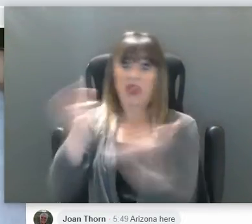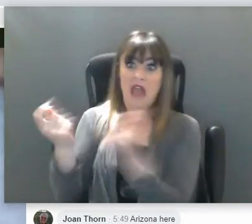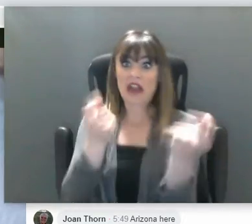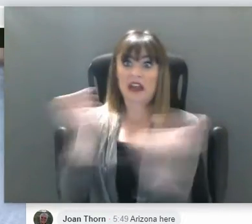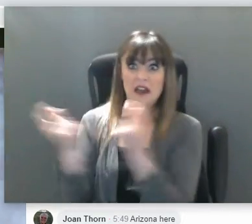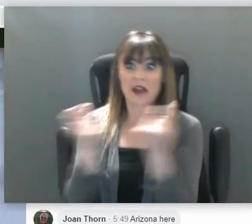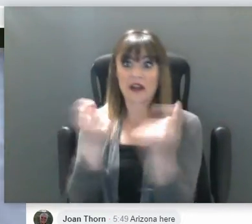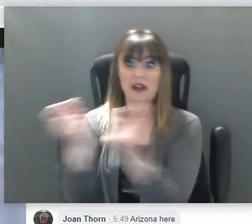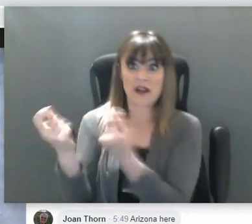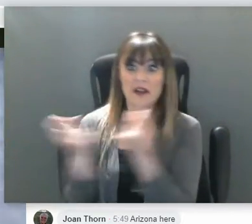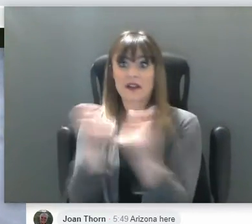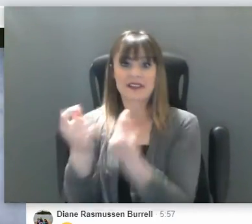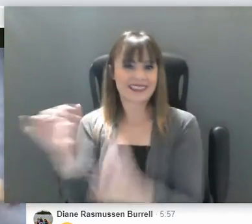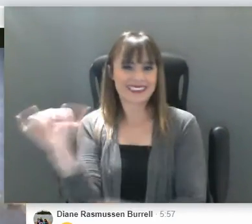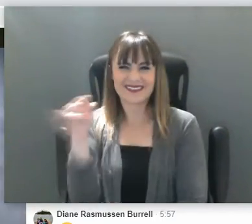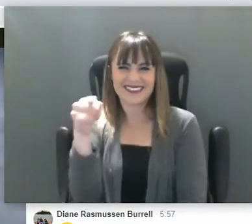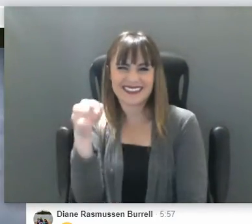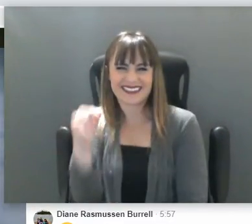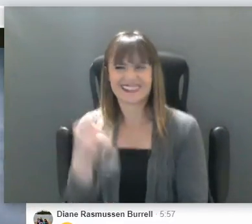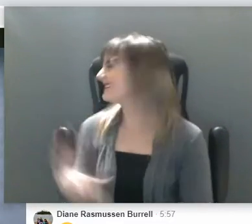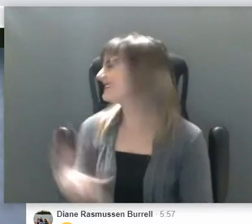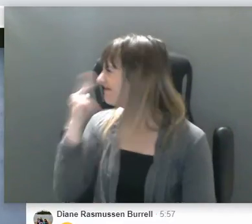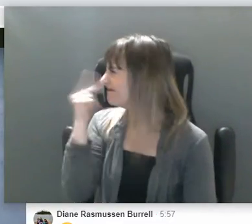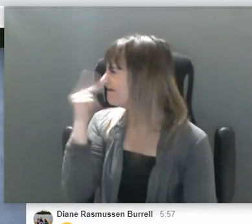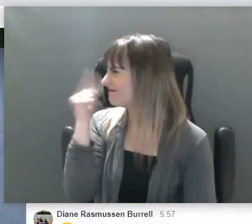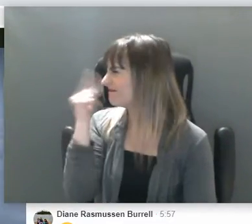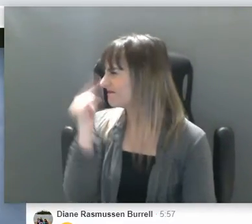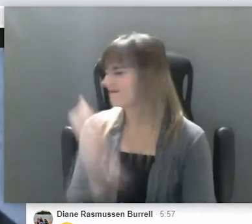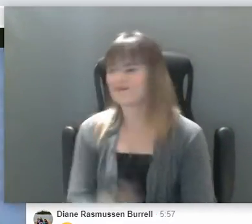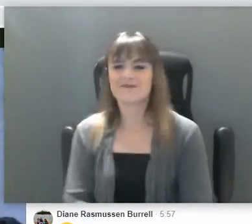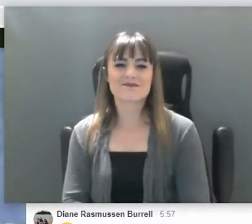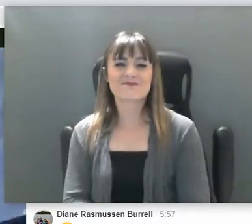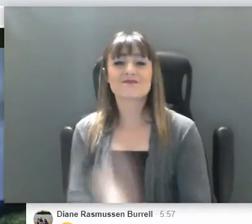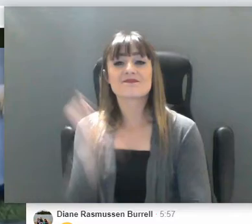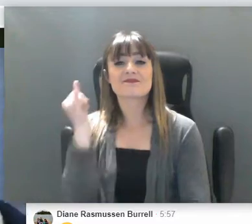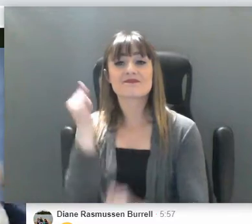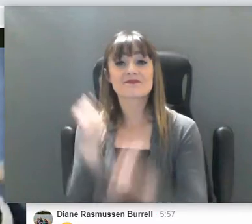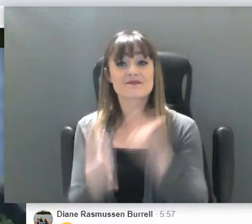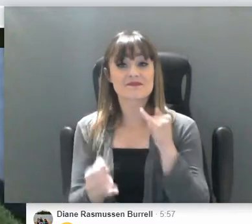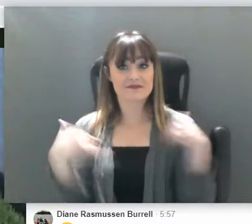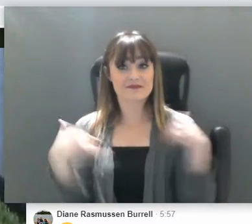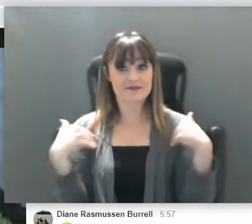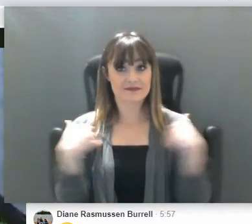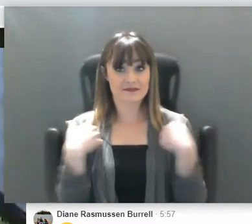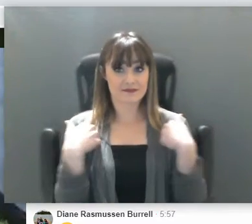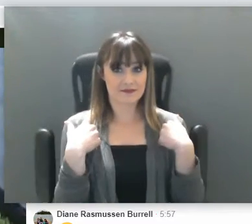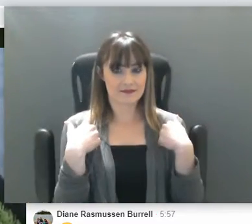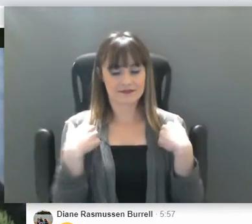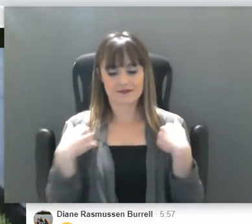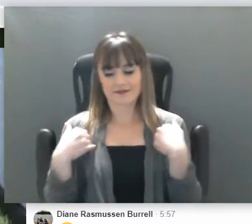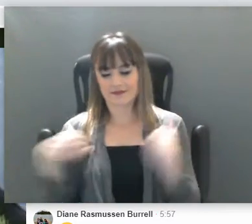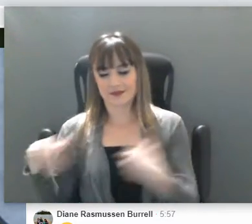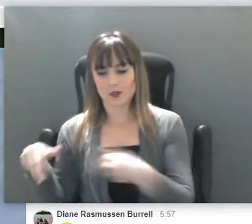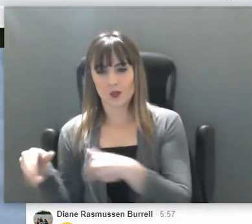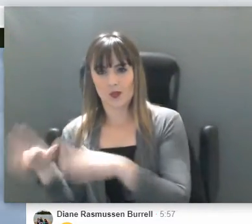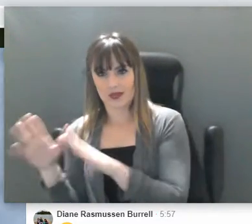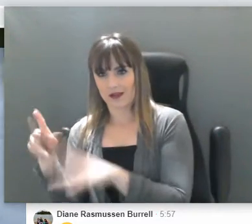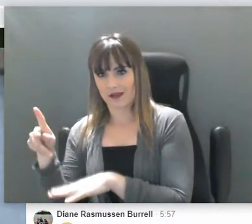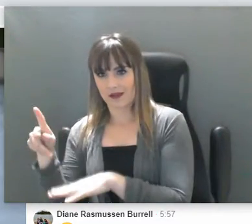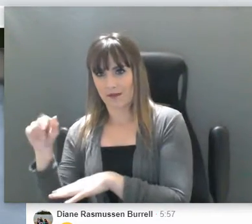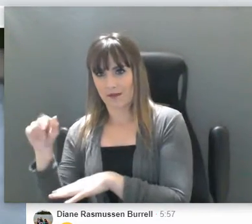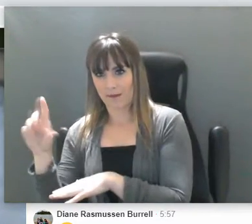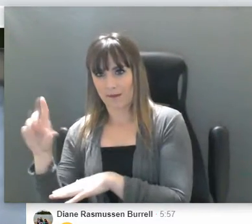funny. Okay, let's move on. Animal that we have here, we'll just let Pablo run around, so if you see him in the background, he's